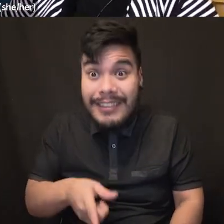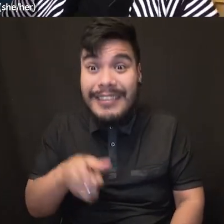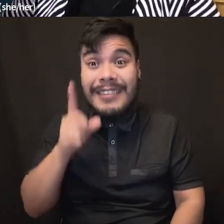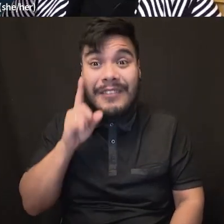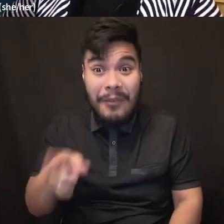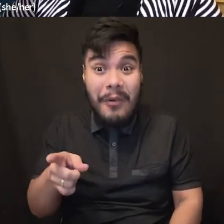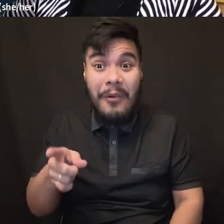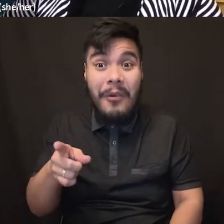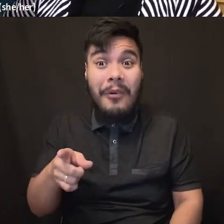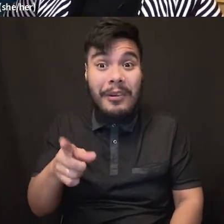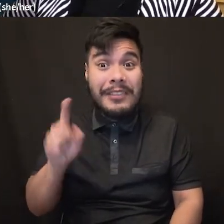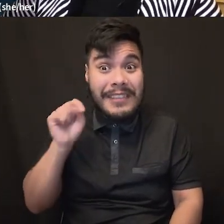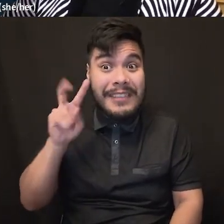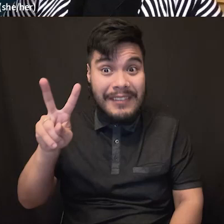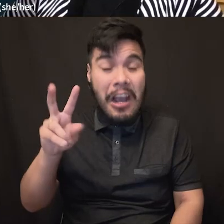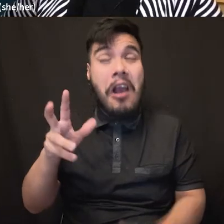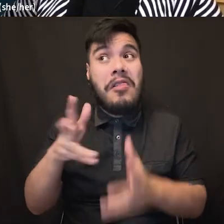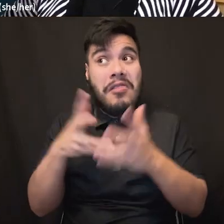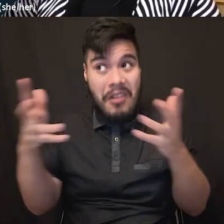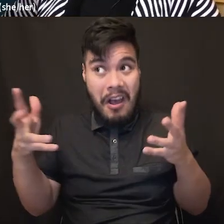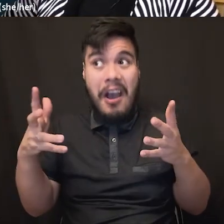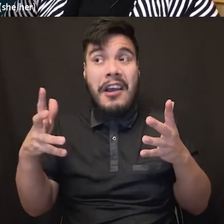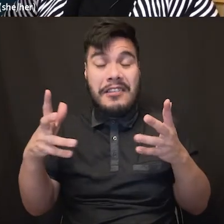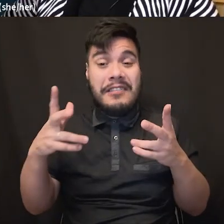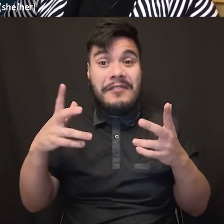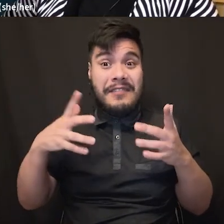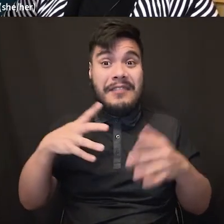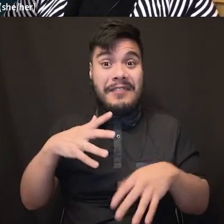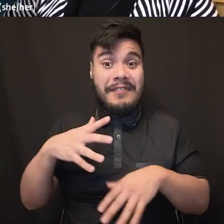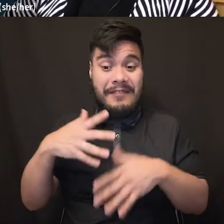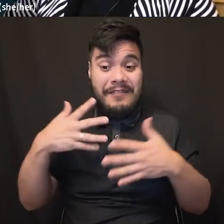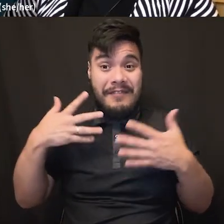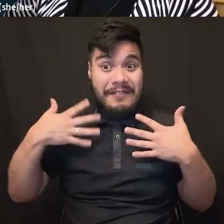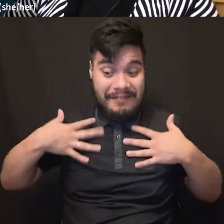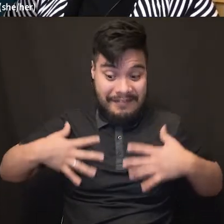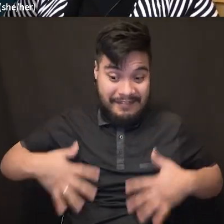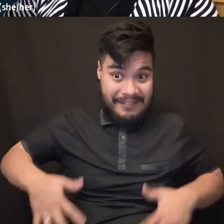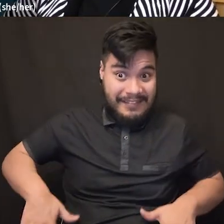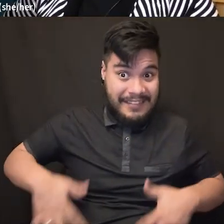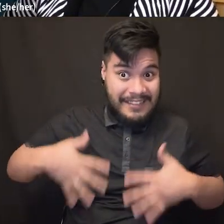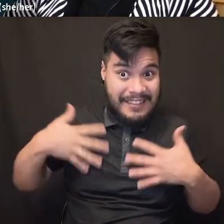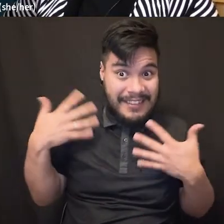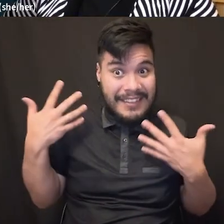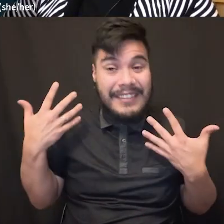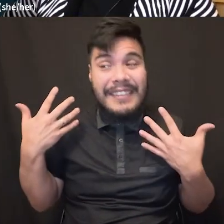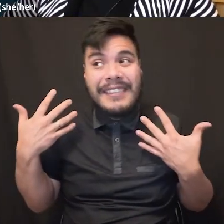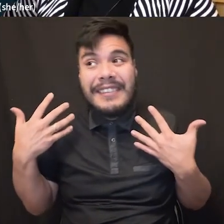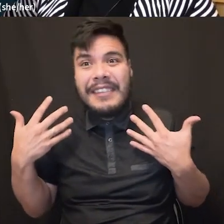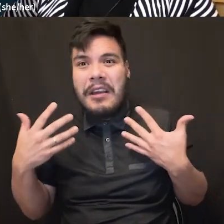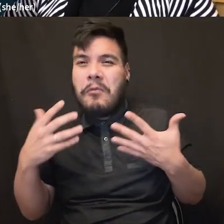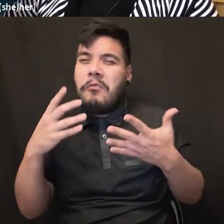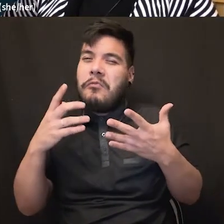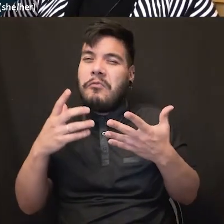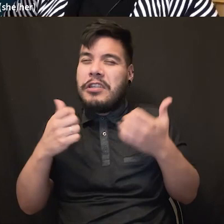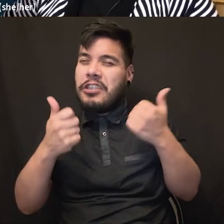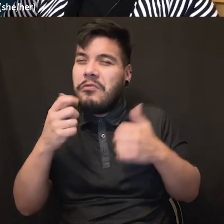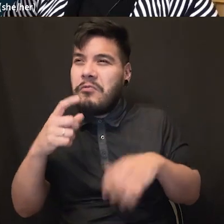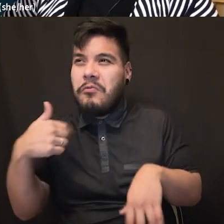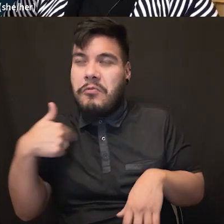of skin for a network comedy, which we also shot a more explicit version of that